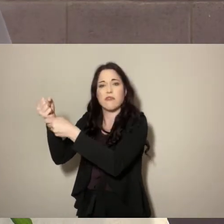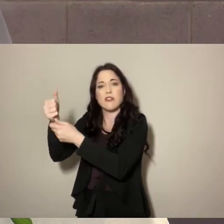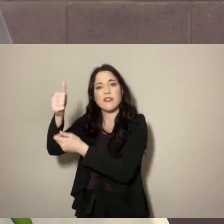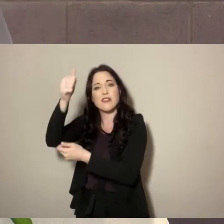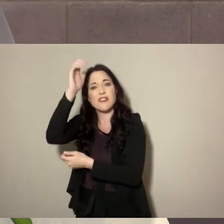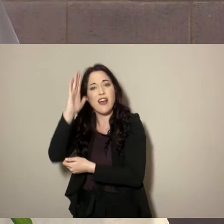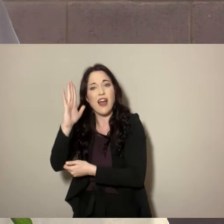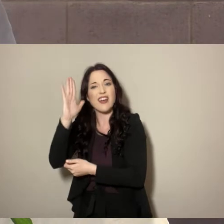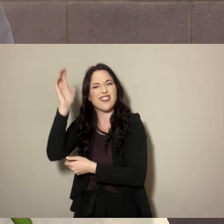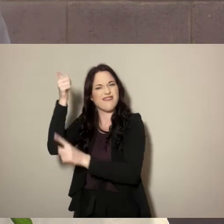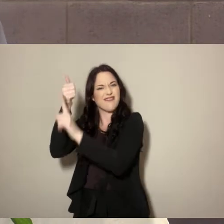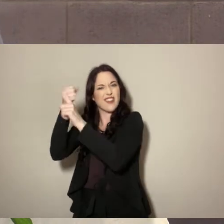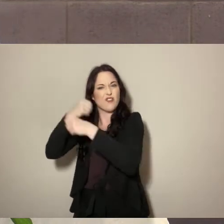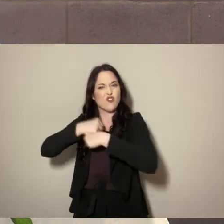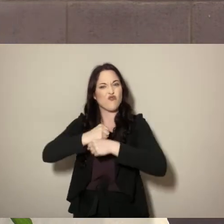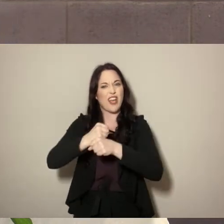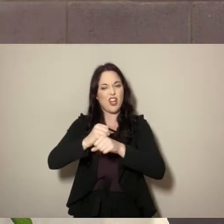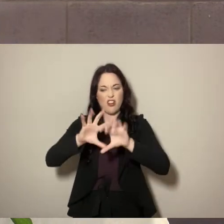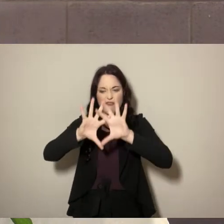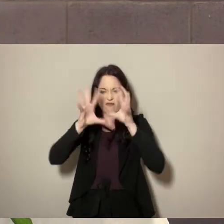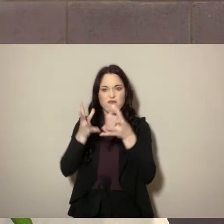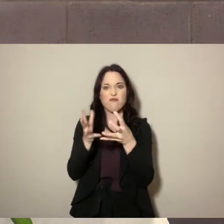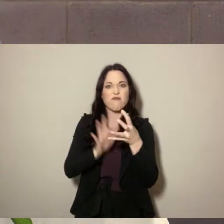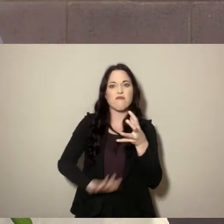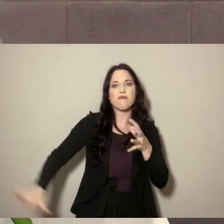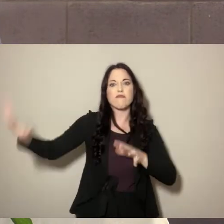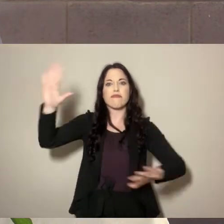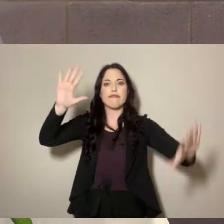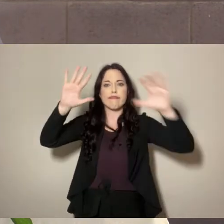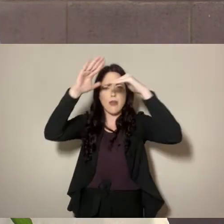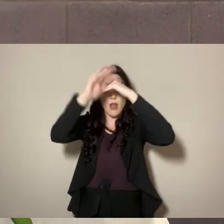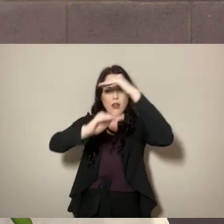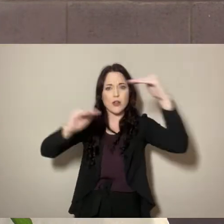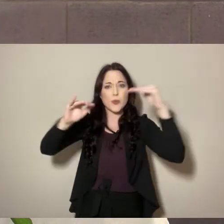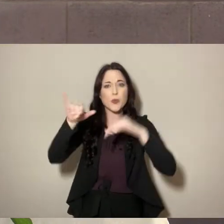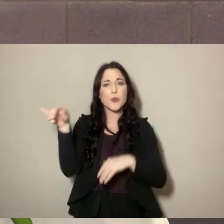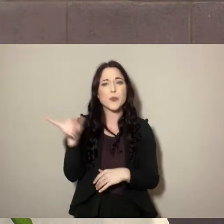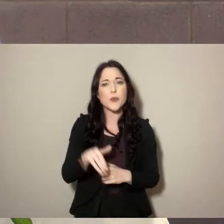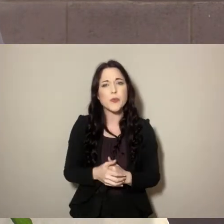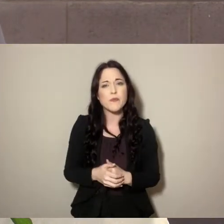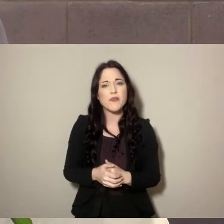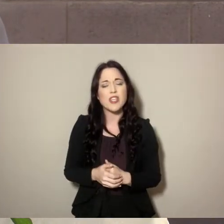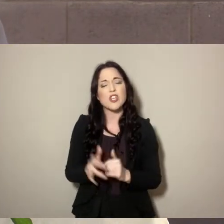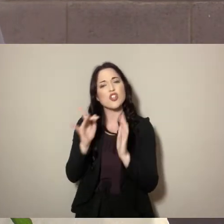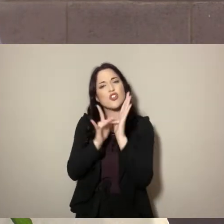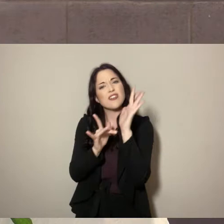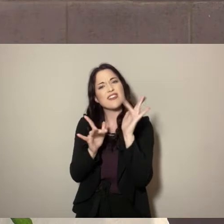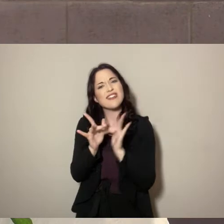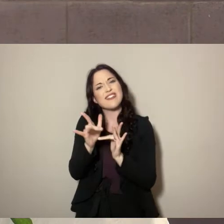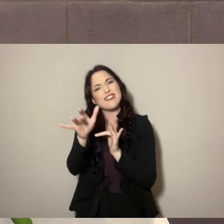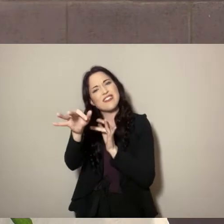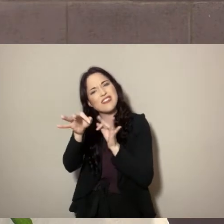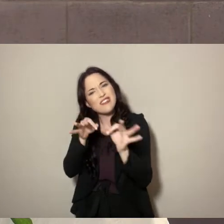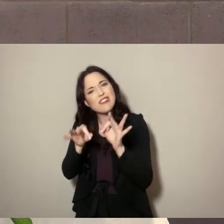the earth. Jesus says, give your entire attention to what God is doing right